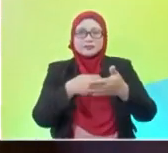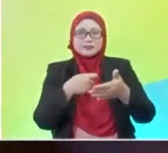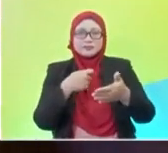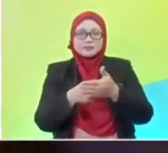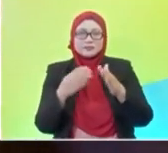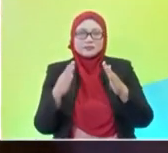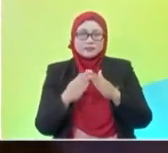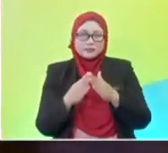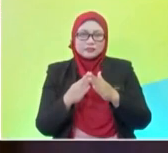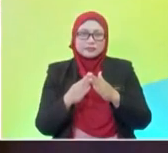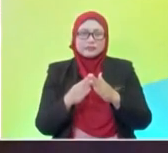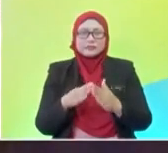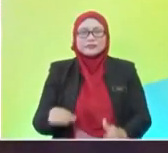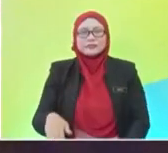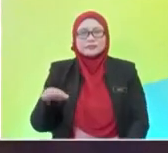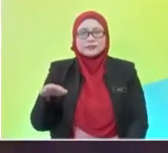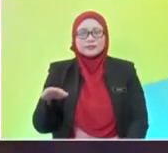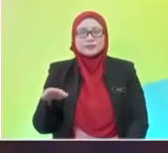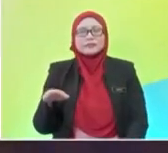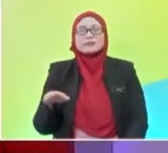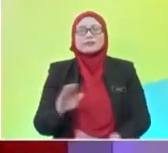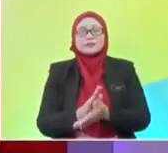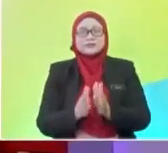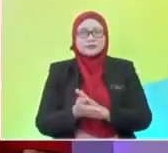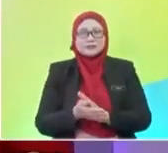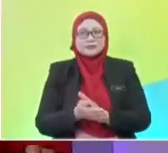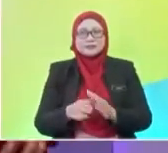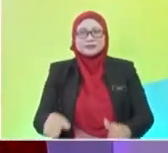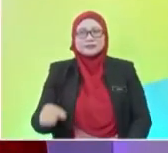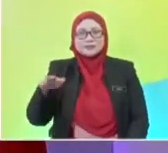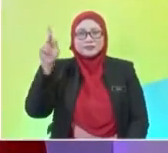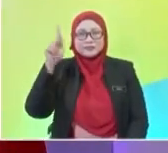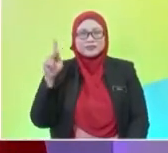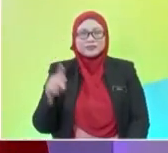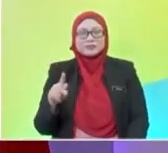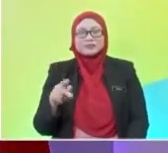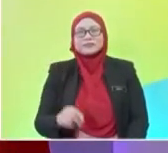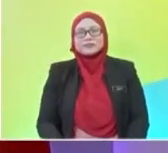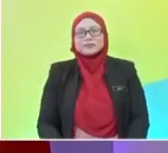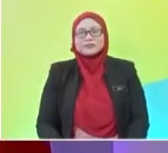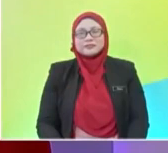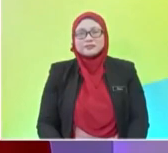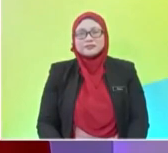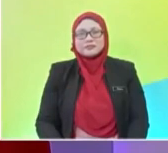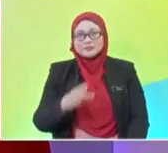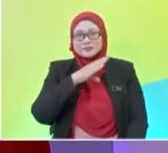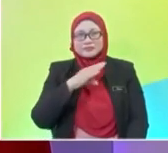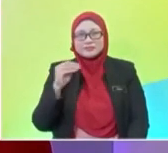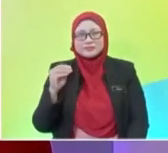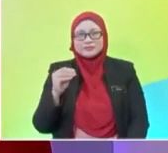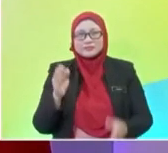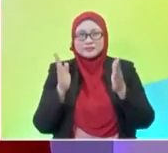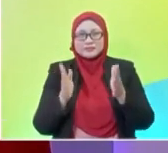flooded. Yes. Okay. It can be very dangerous, Chris, because it gives people no warnings and no time to